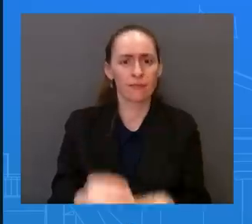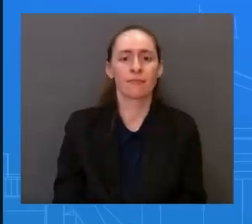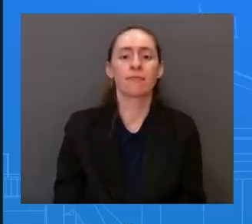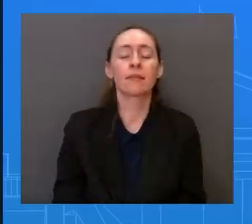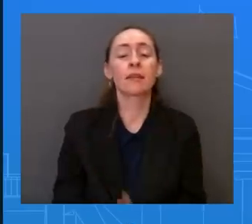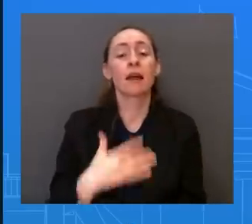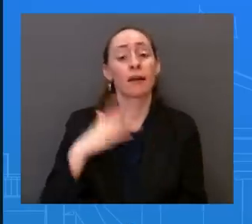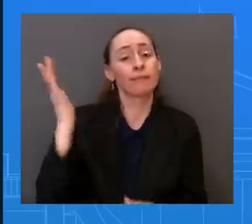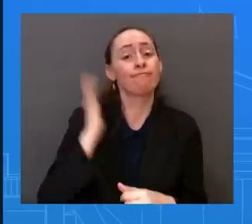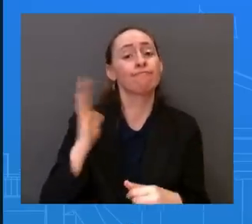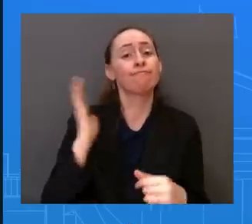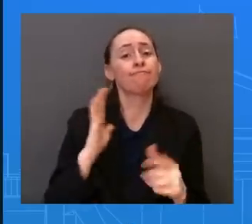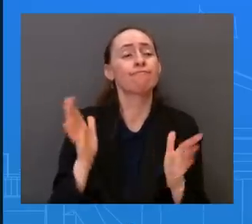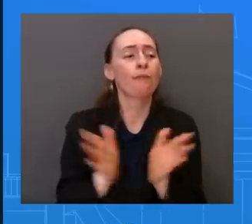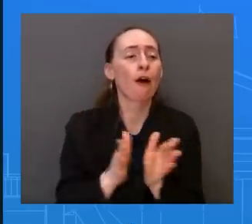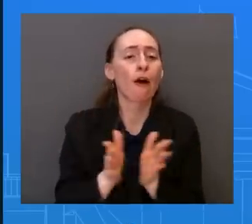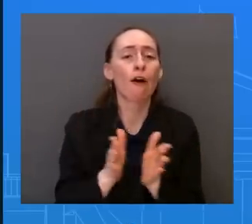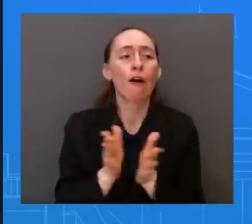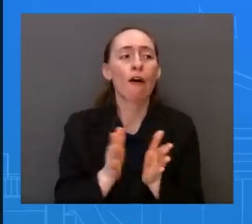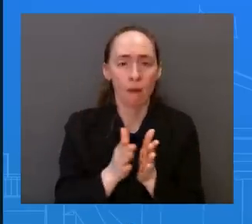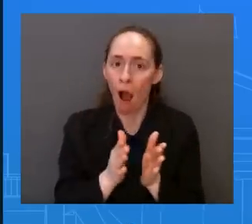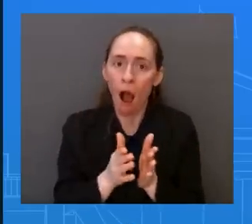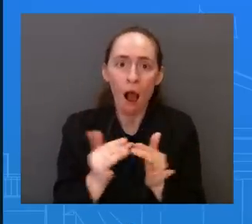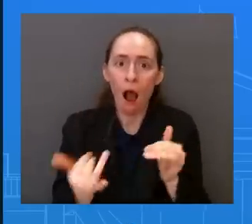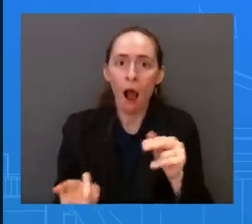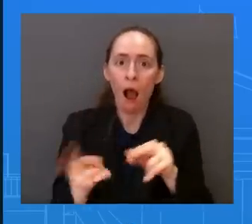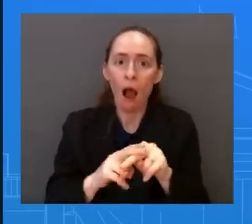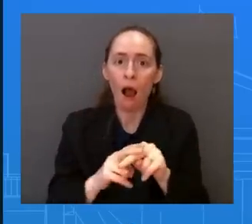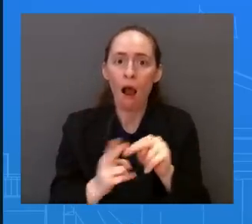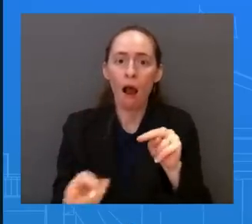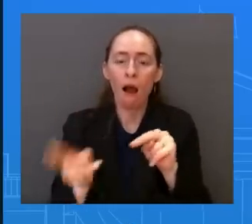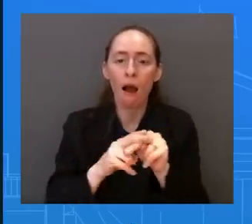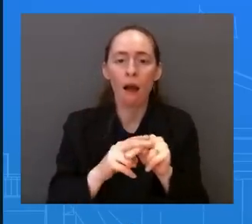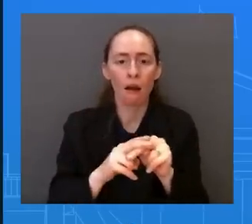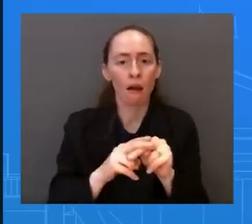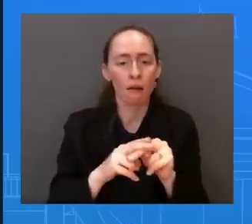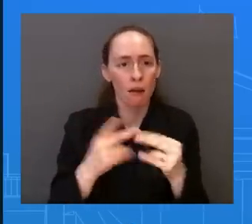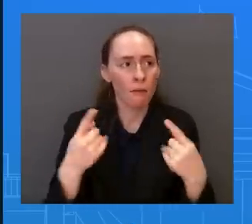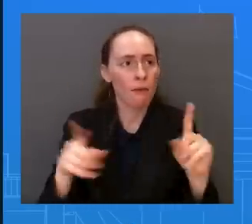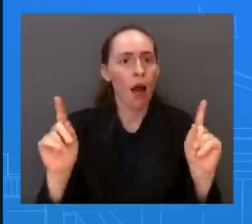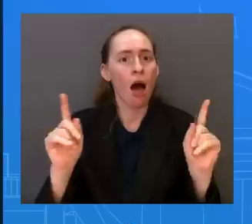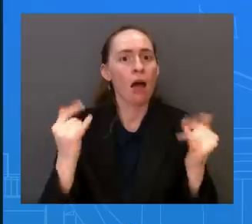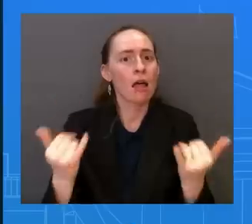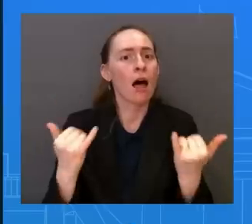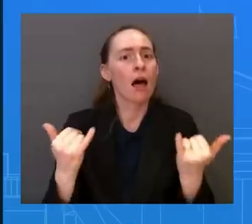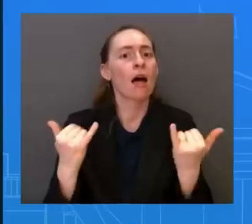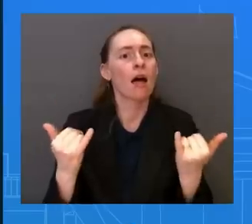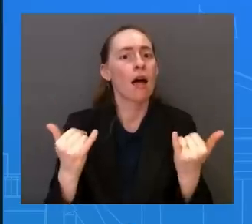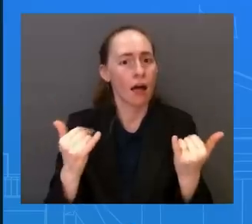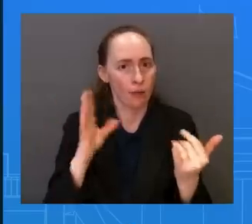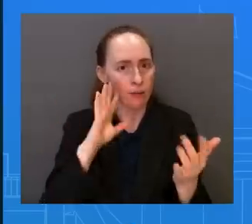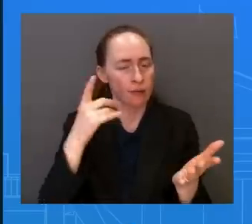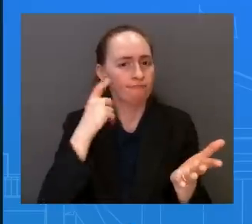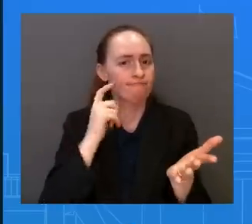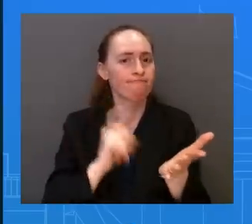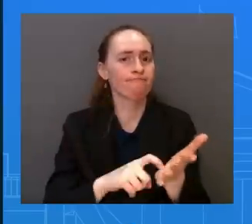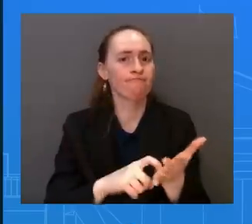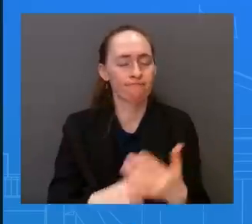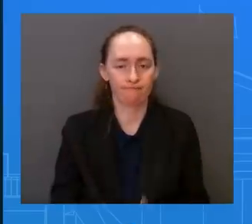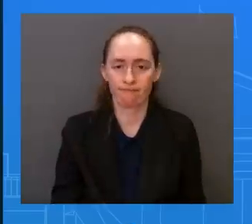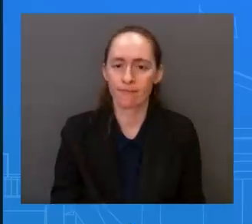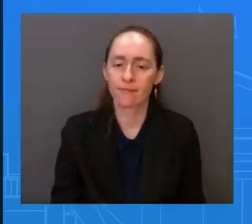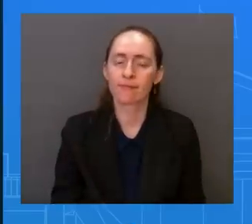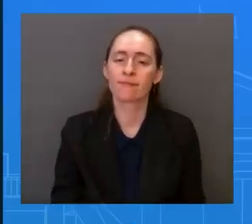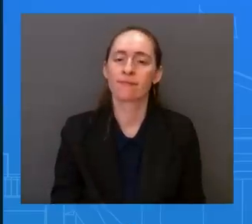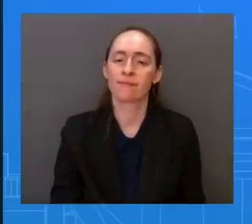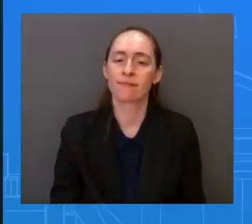travel and the understandable and important anxieties that families still face and the need to bring prices down further, I